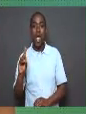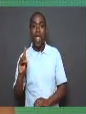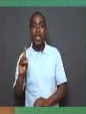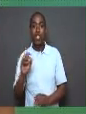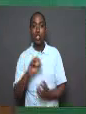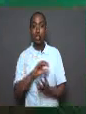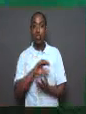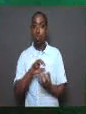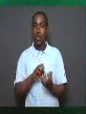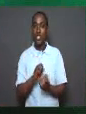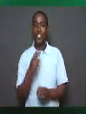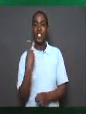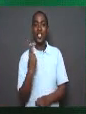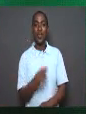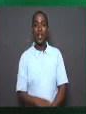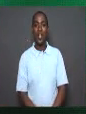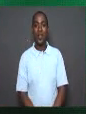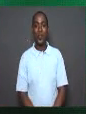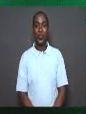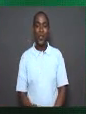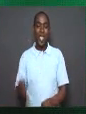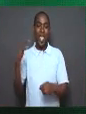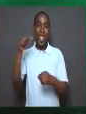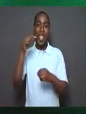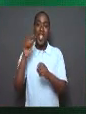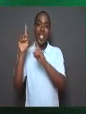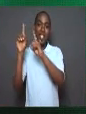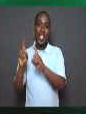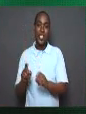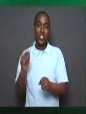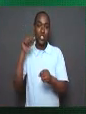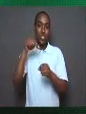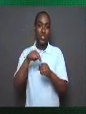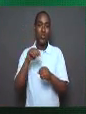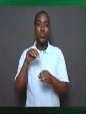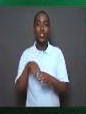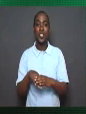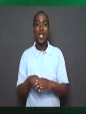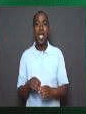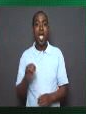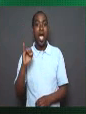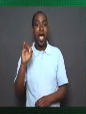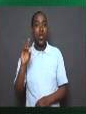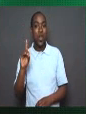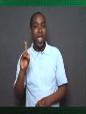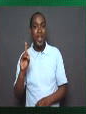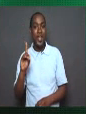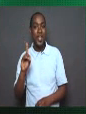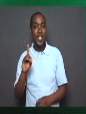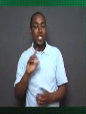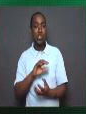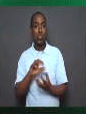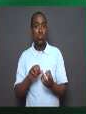used. In a test tube, an iodine solution is combined with